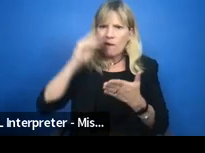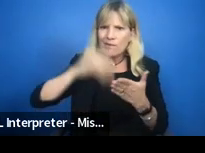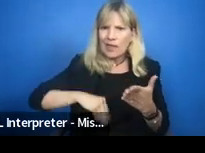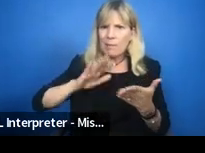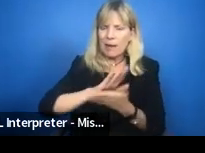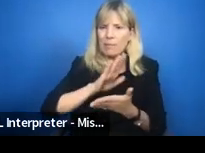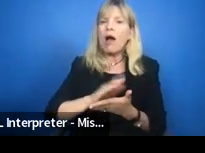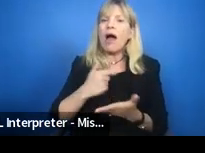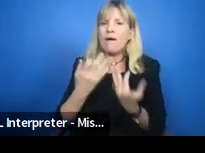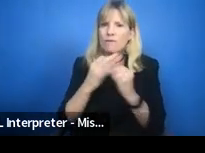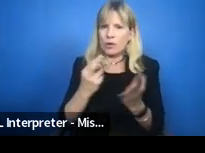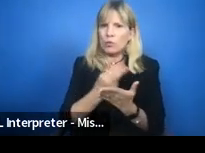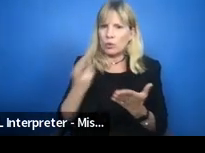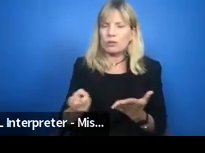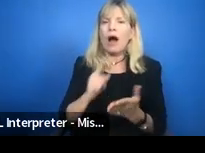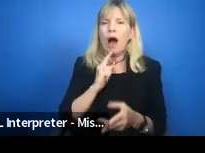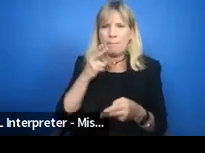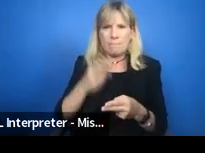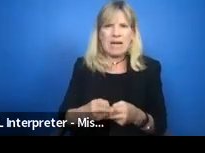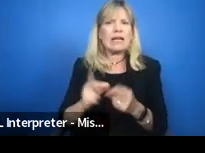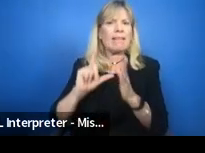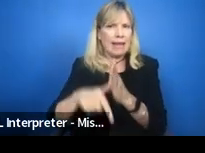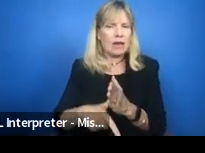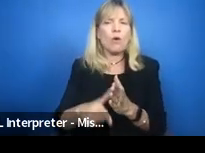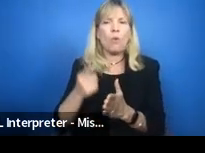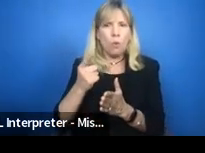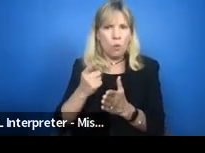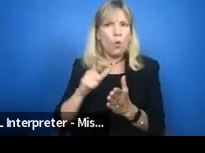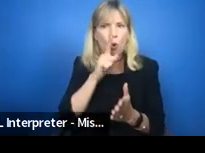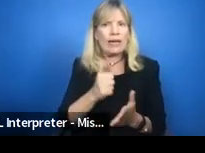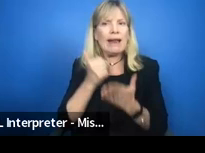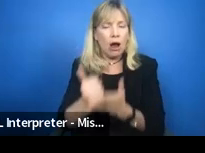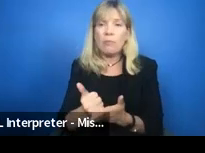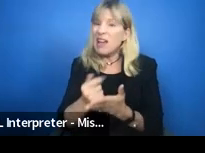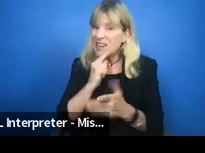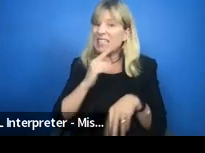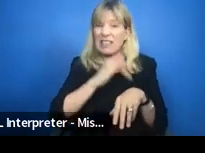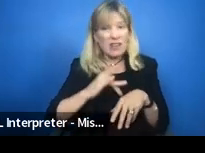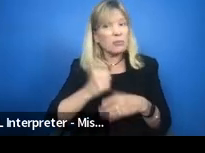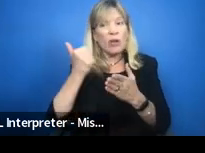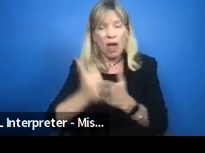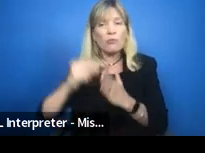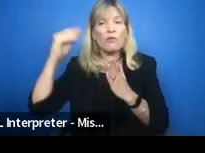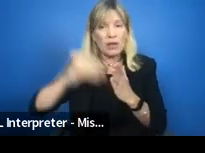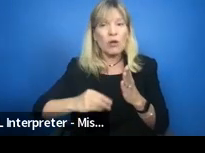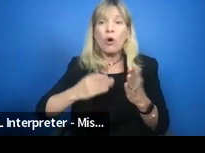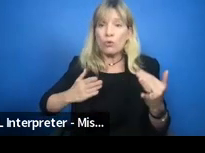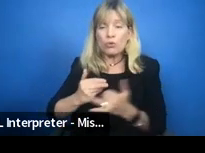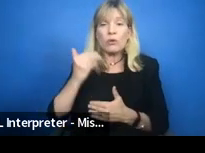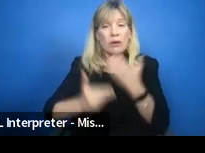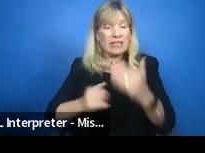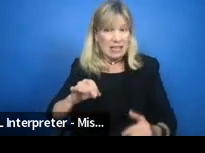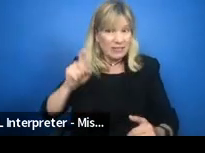a free resource out there, which I'll mention here in a minute. But help is available to help you through this process if you need